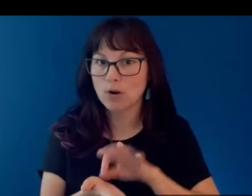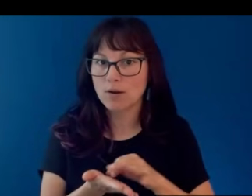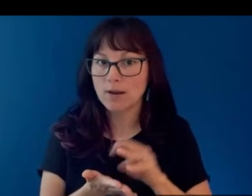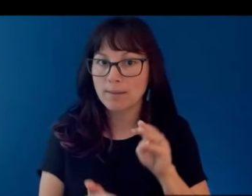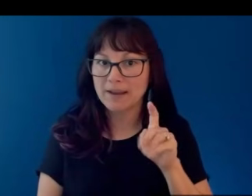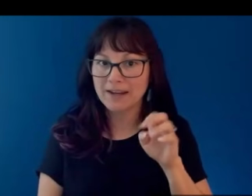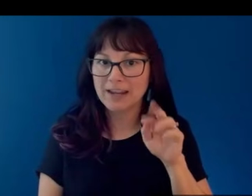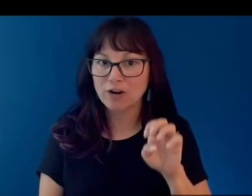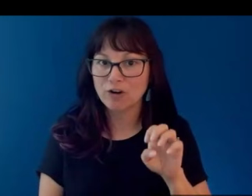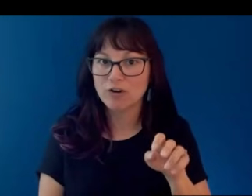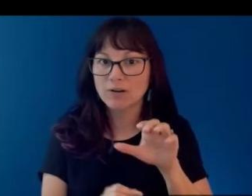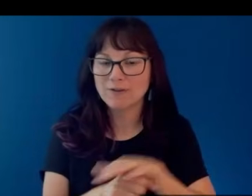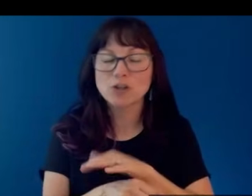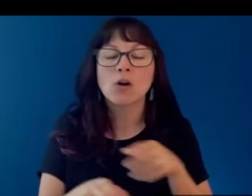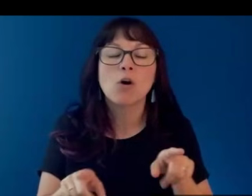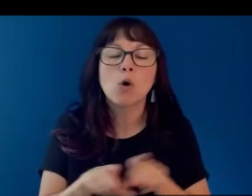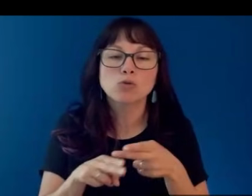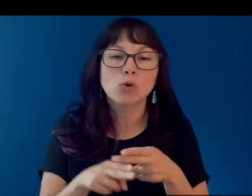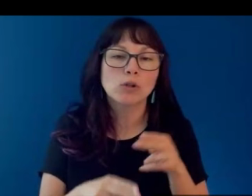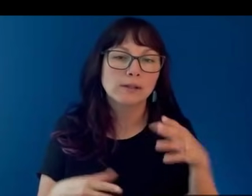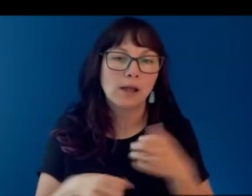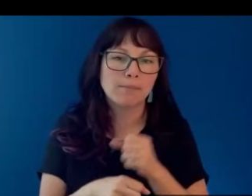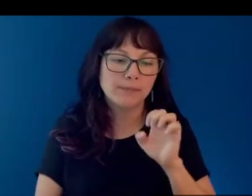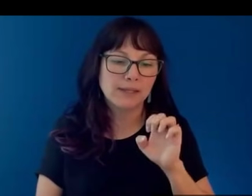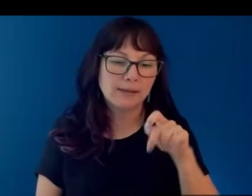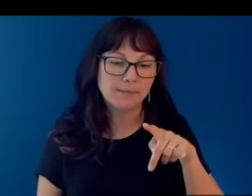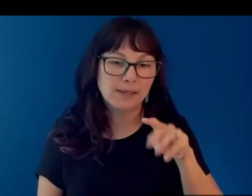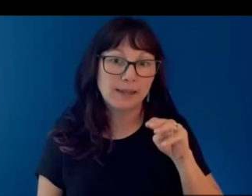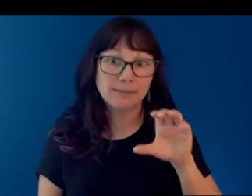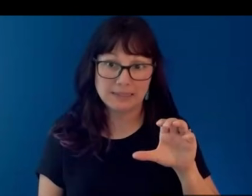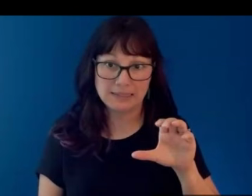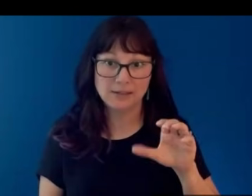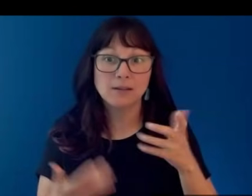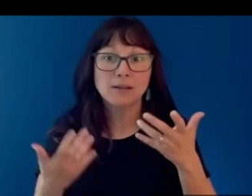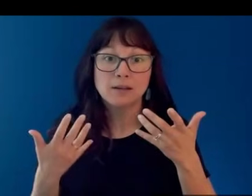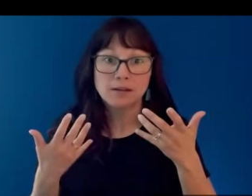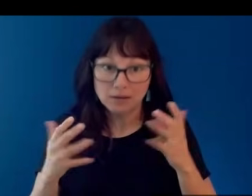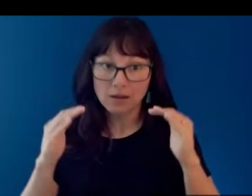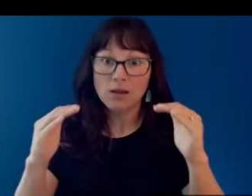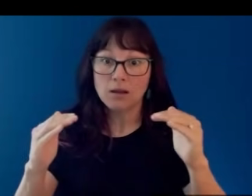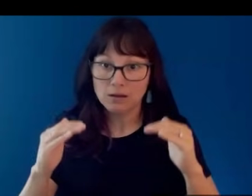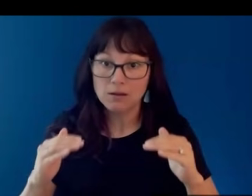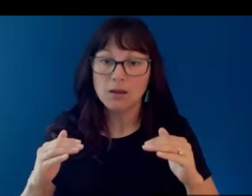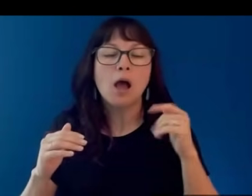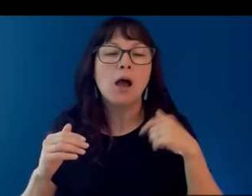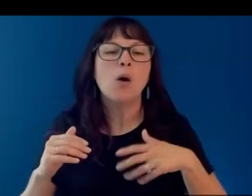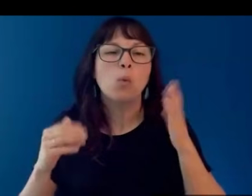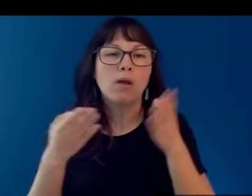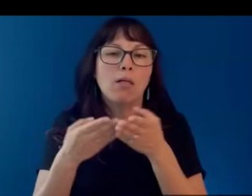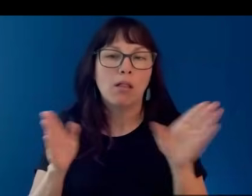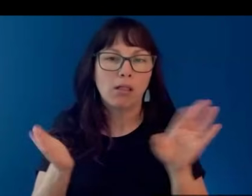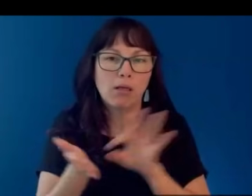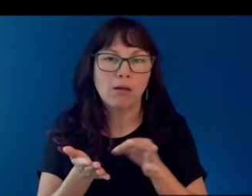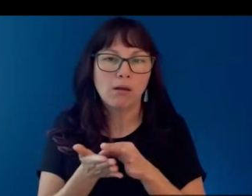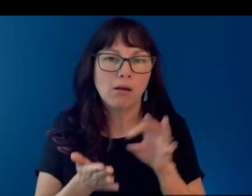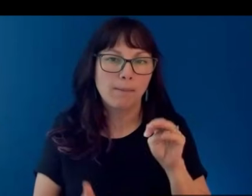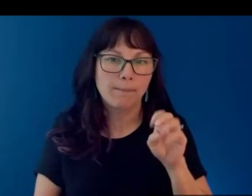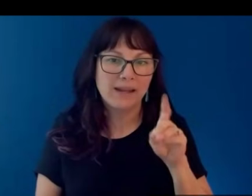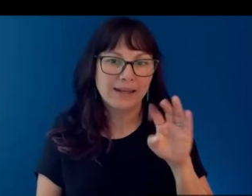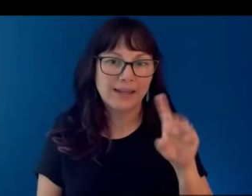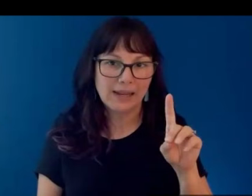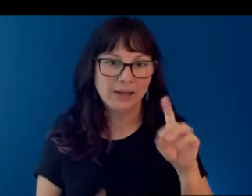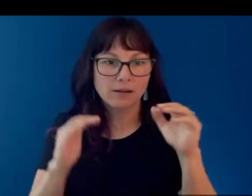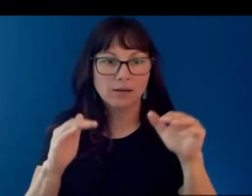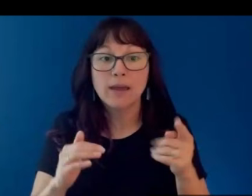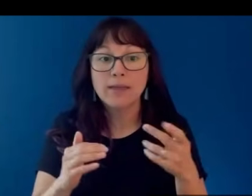also known as an EPMC. And then we'll switch gears. I'll provide you an overview of Medicaid, and then we'll